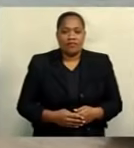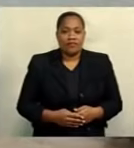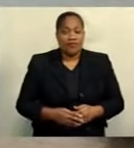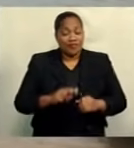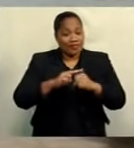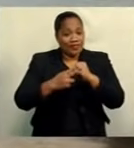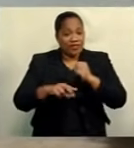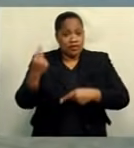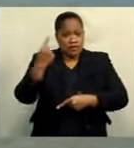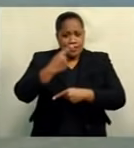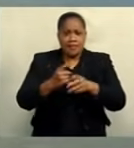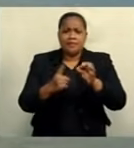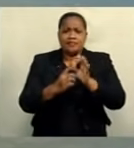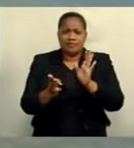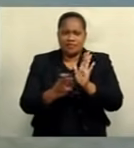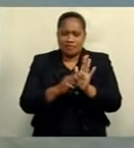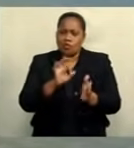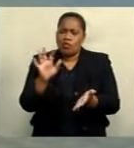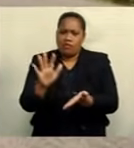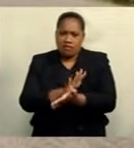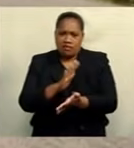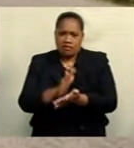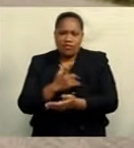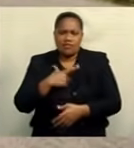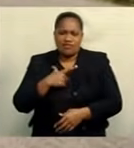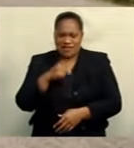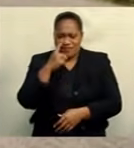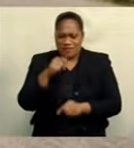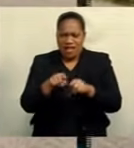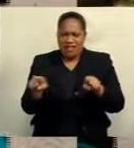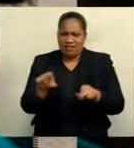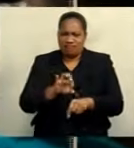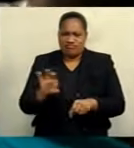In the news tonight, Prime Minister disappointed with irresponsible behavior.